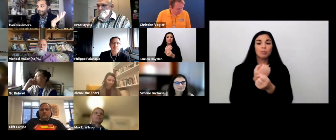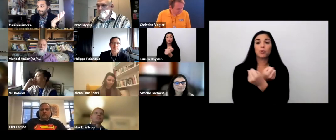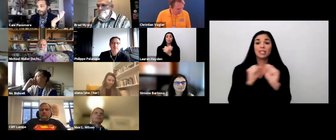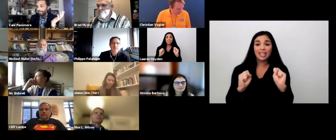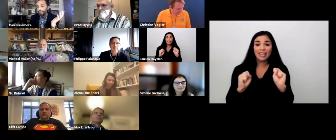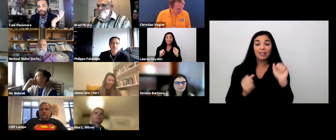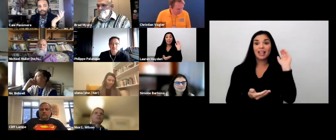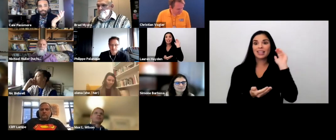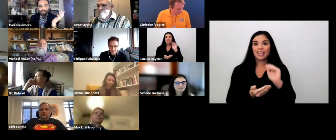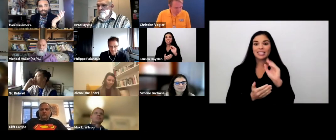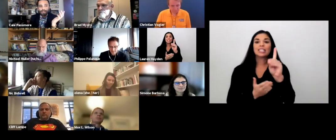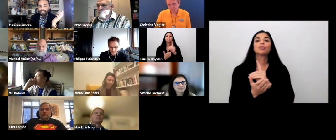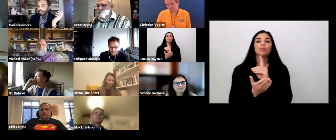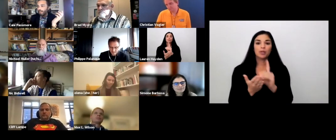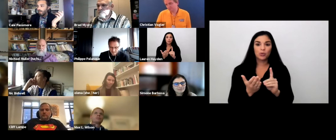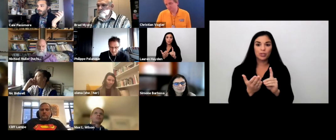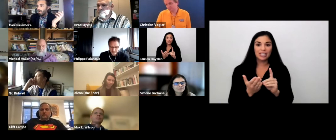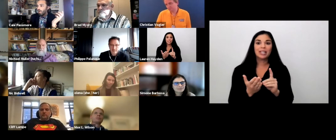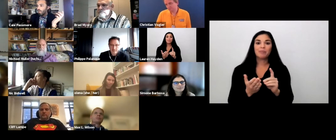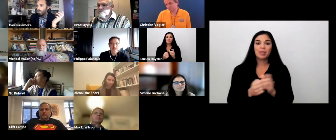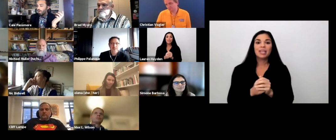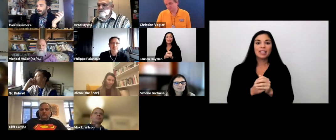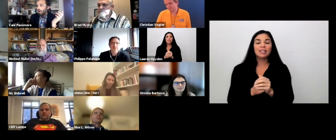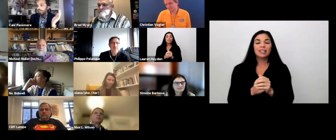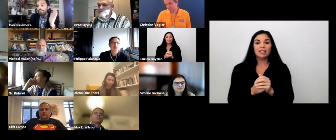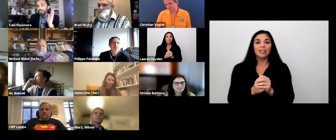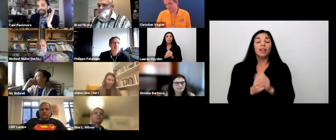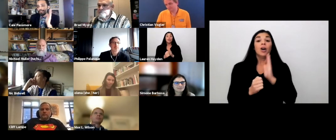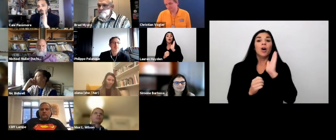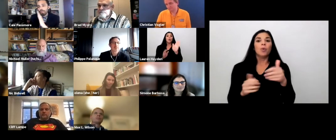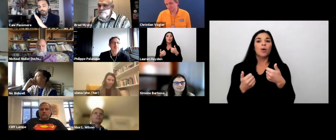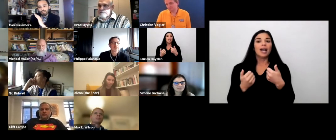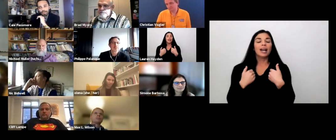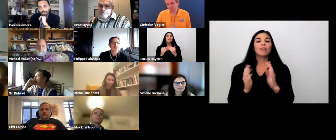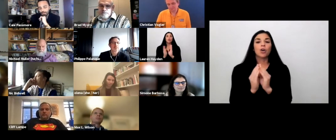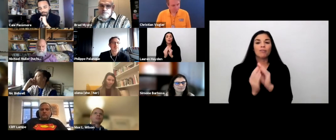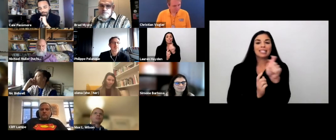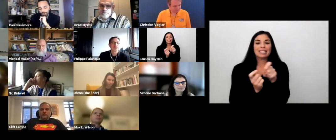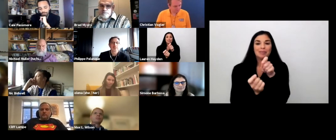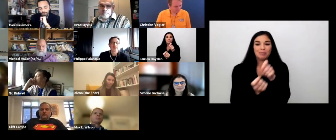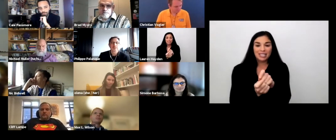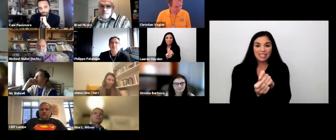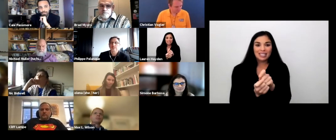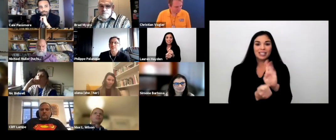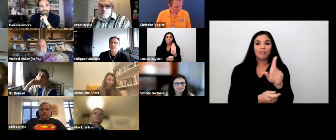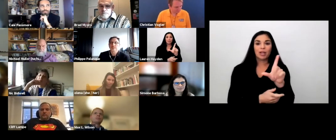less discriminatory, but we'll have conference-specific blogs on a sort